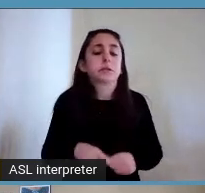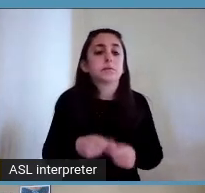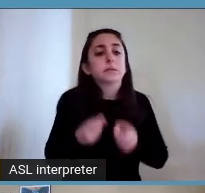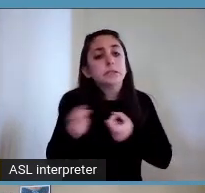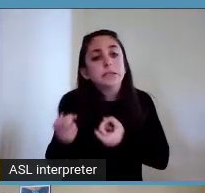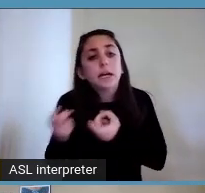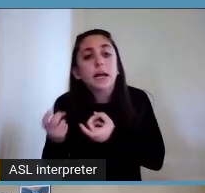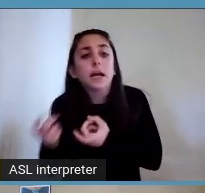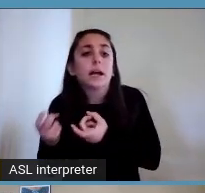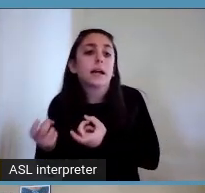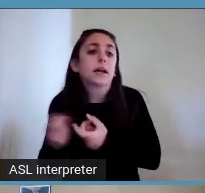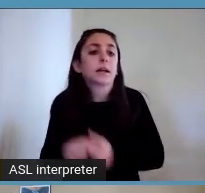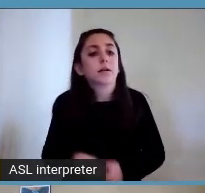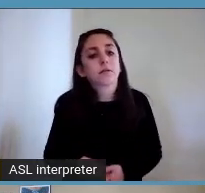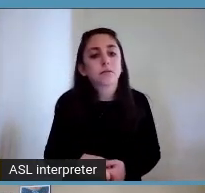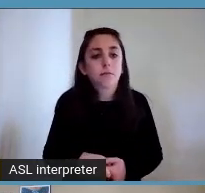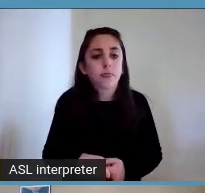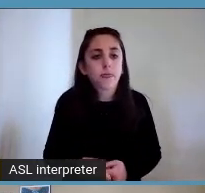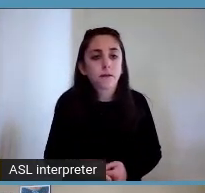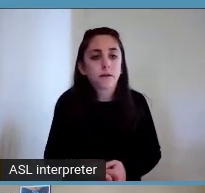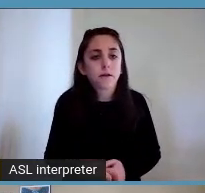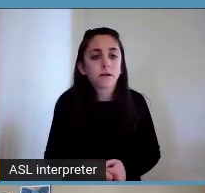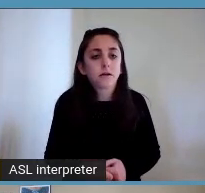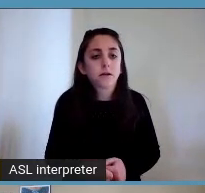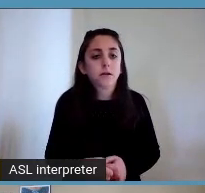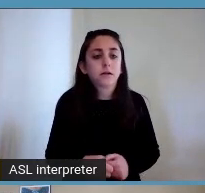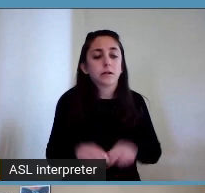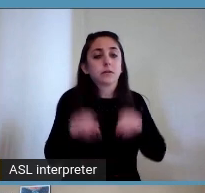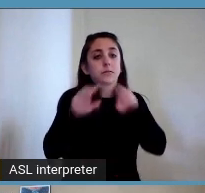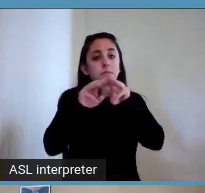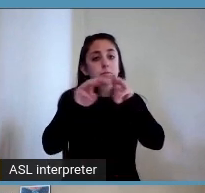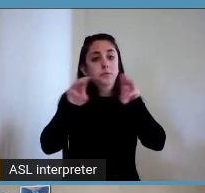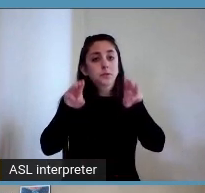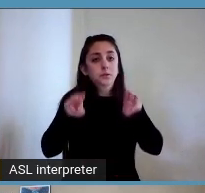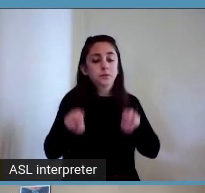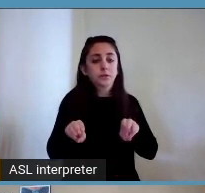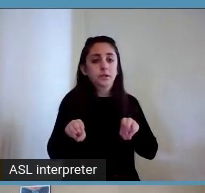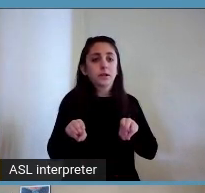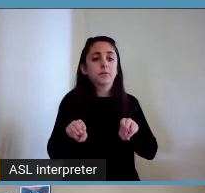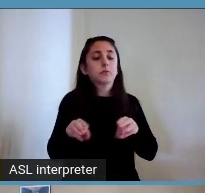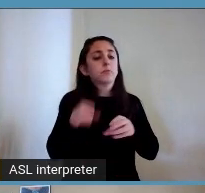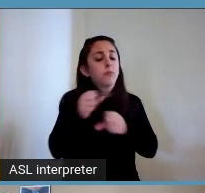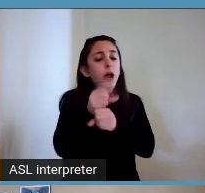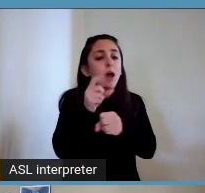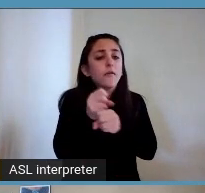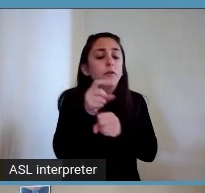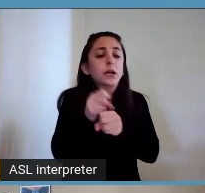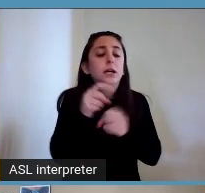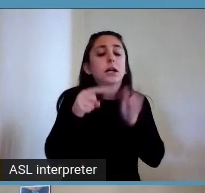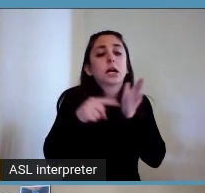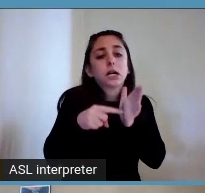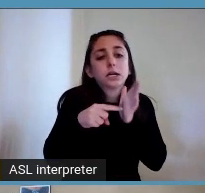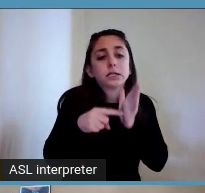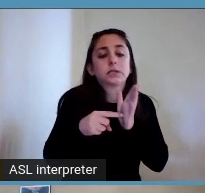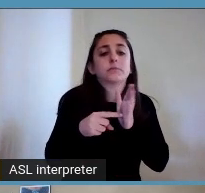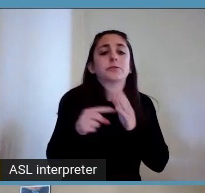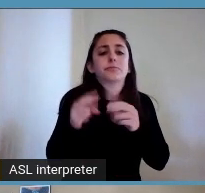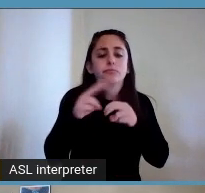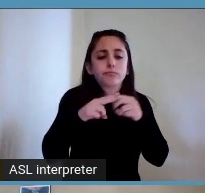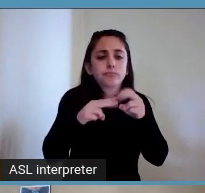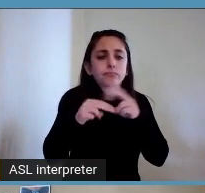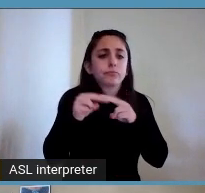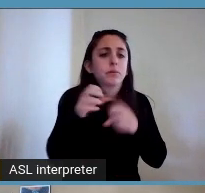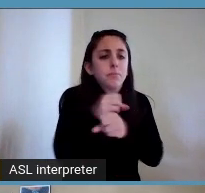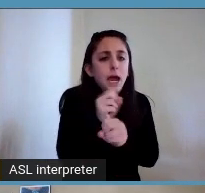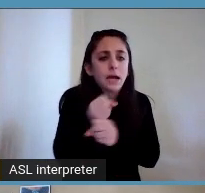cool stuff to do here. So as a museum, we build our own annual exhibits, and we're pretty proud of that. We do